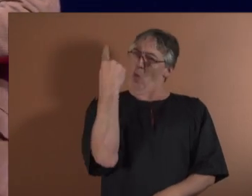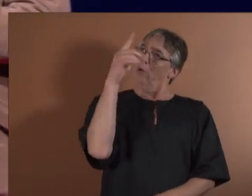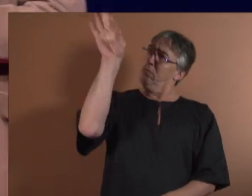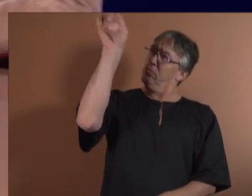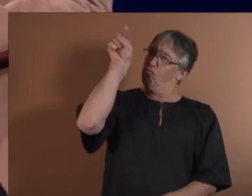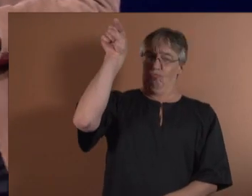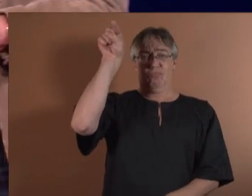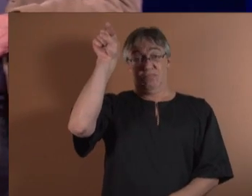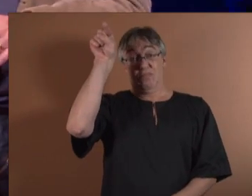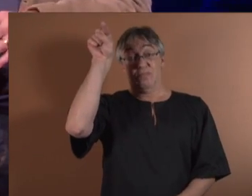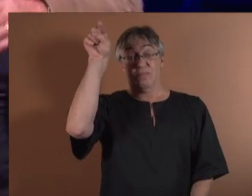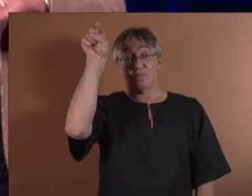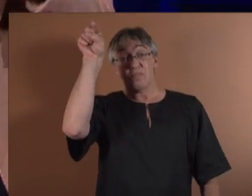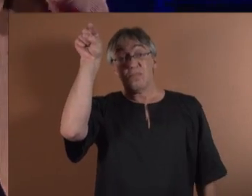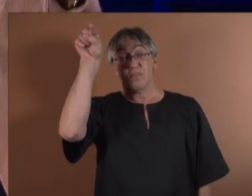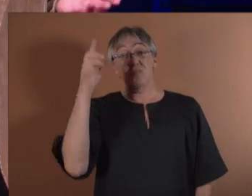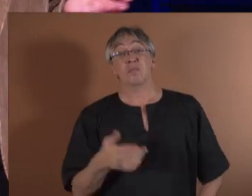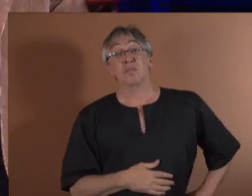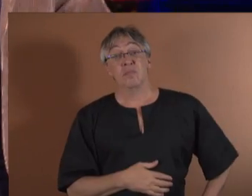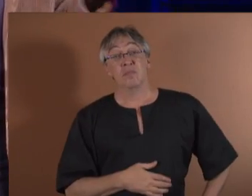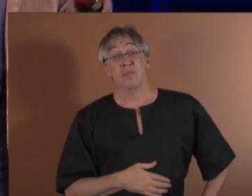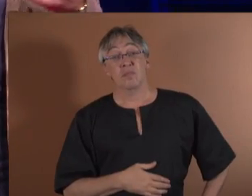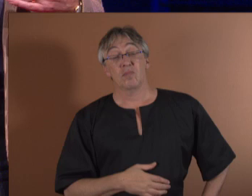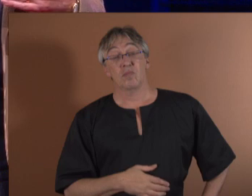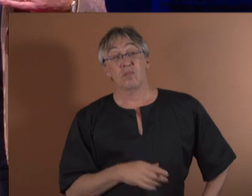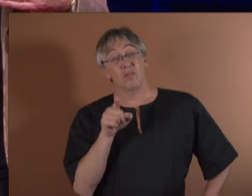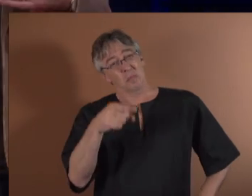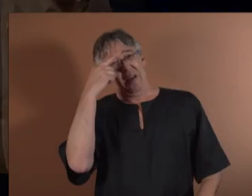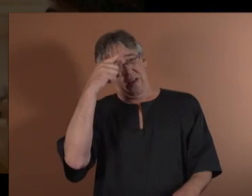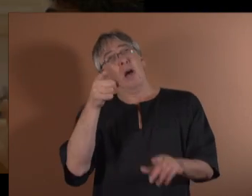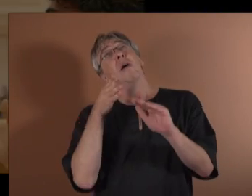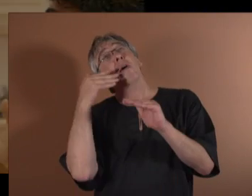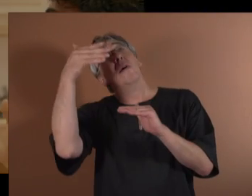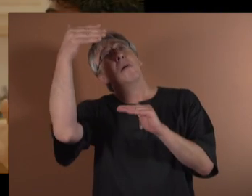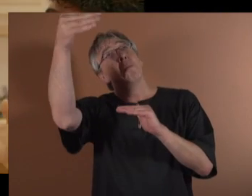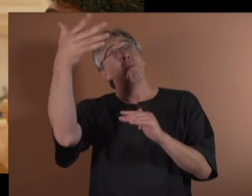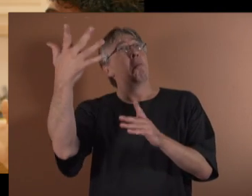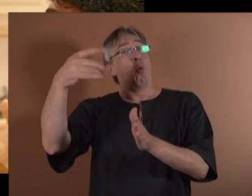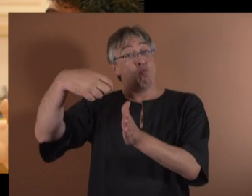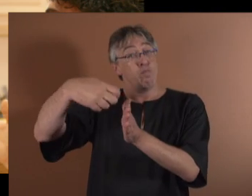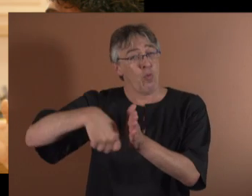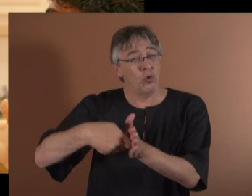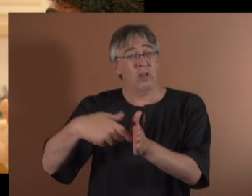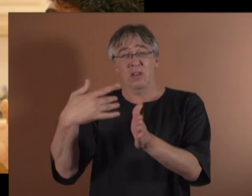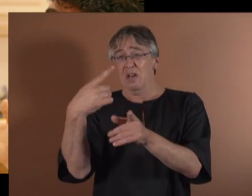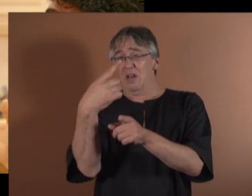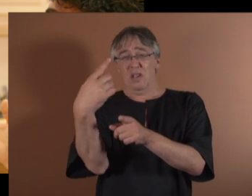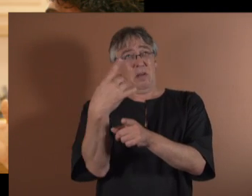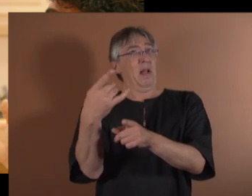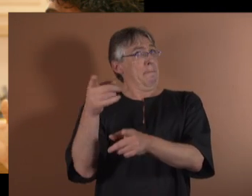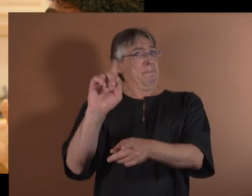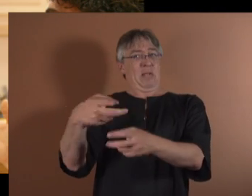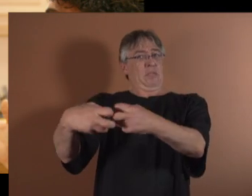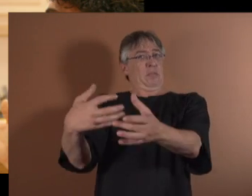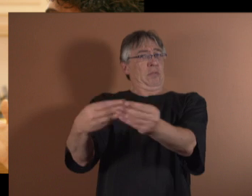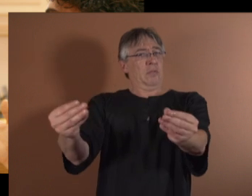And if you think about on your radar, what's coming toward you? A project, an event, something you need to deal with,